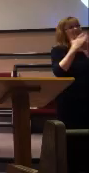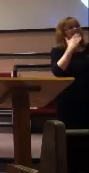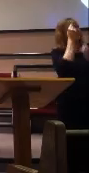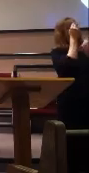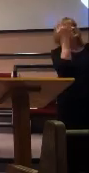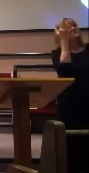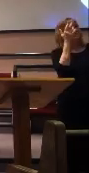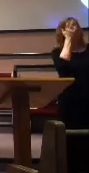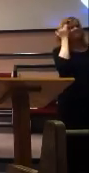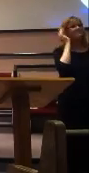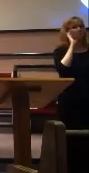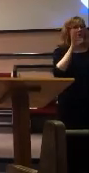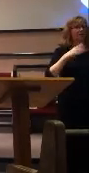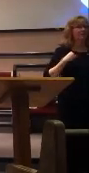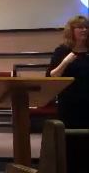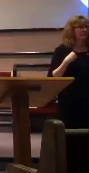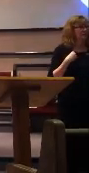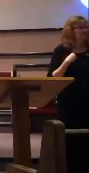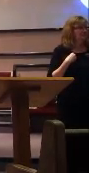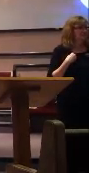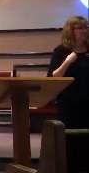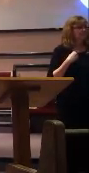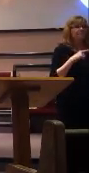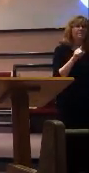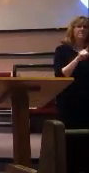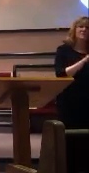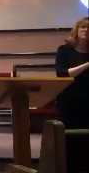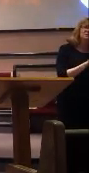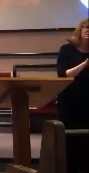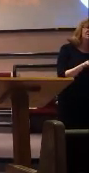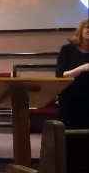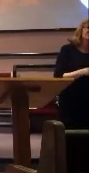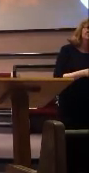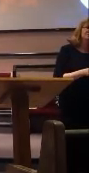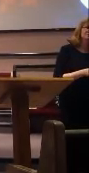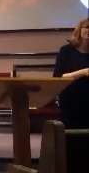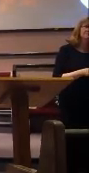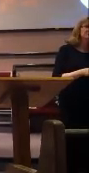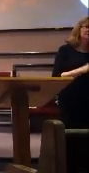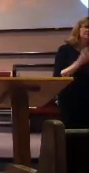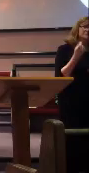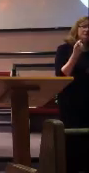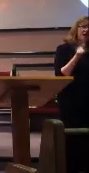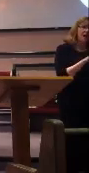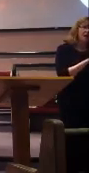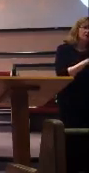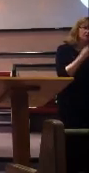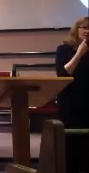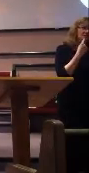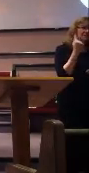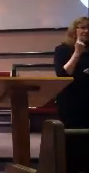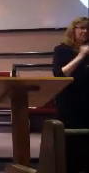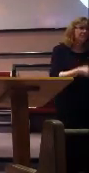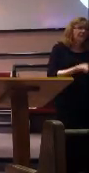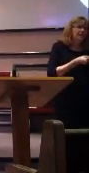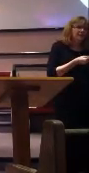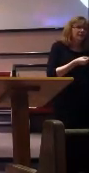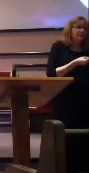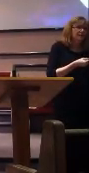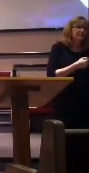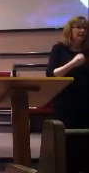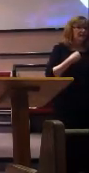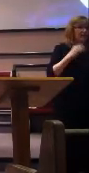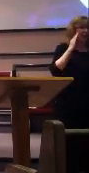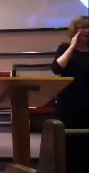news. But Jesus also made a little bit of provision. Did you hear what he said? He said,